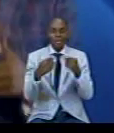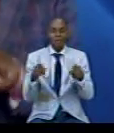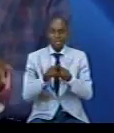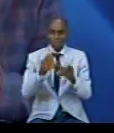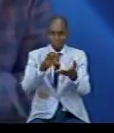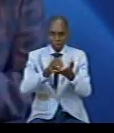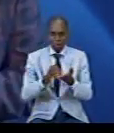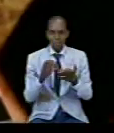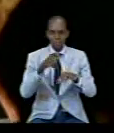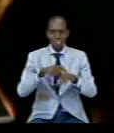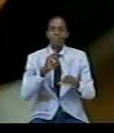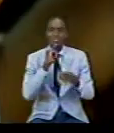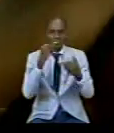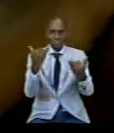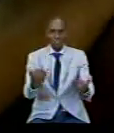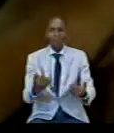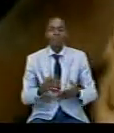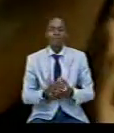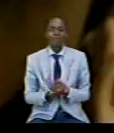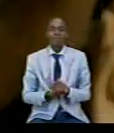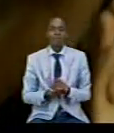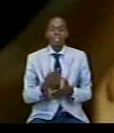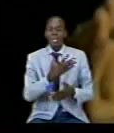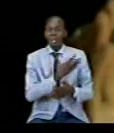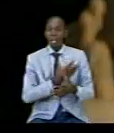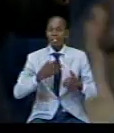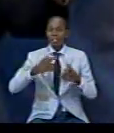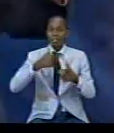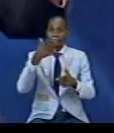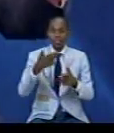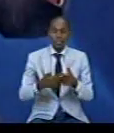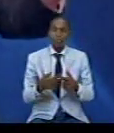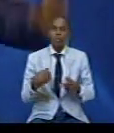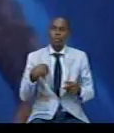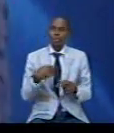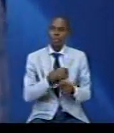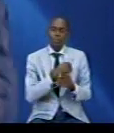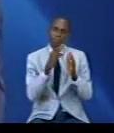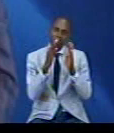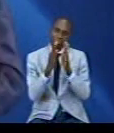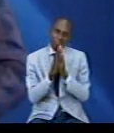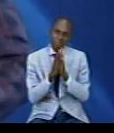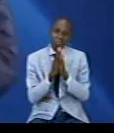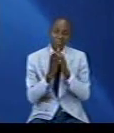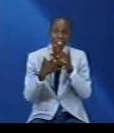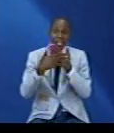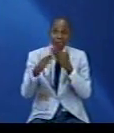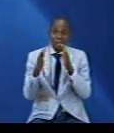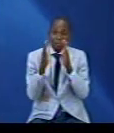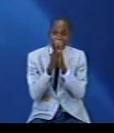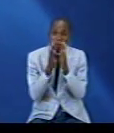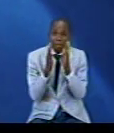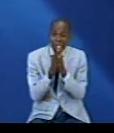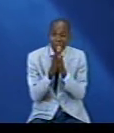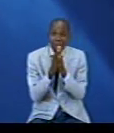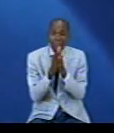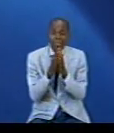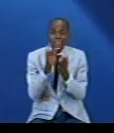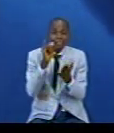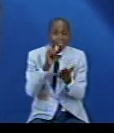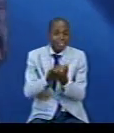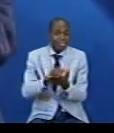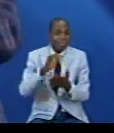today. And then we prayed after prayer that